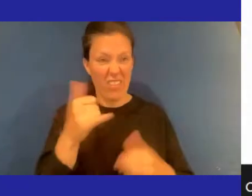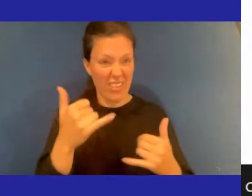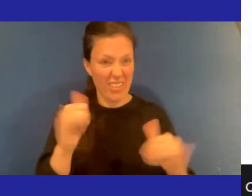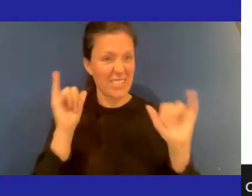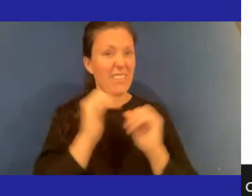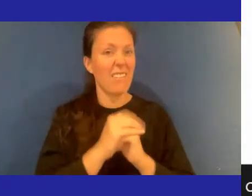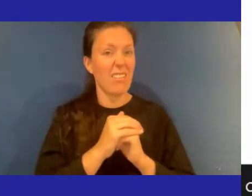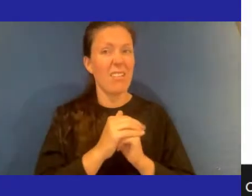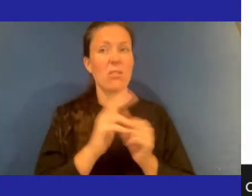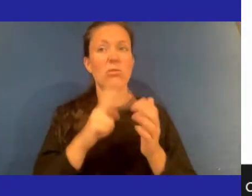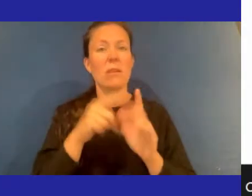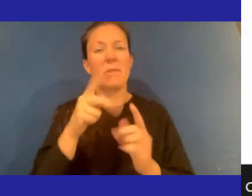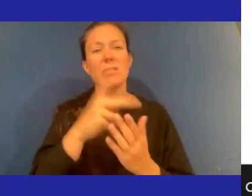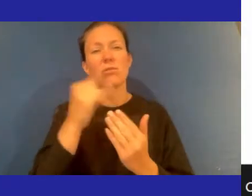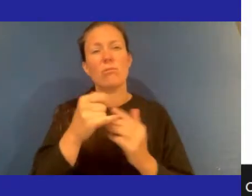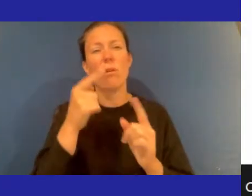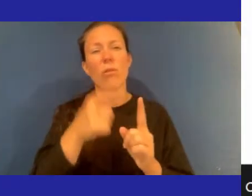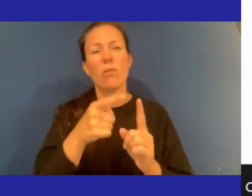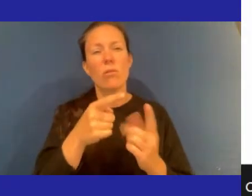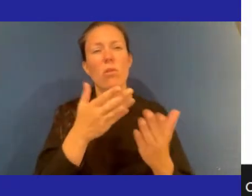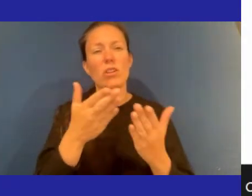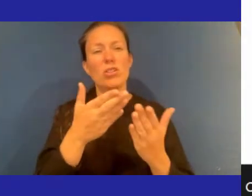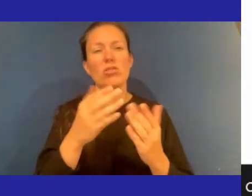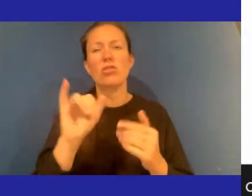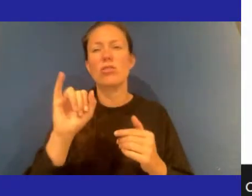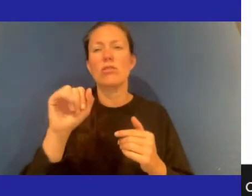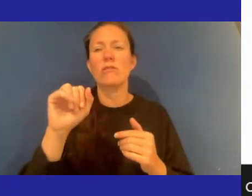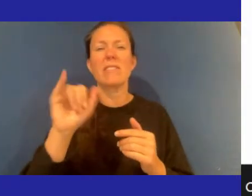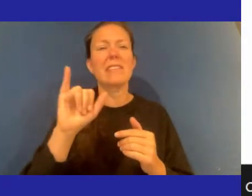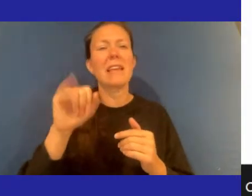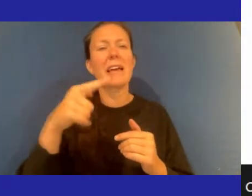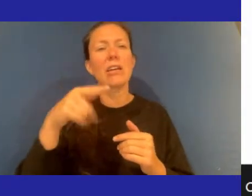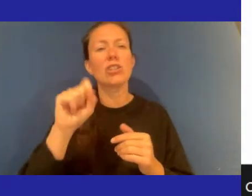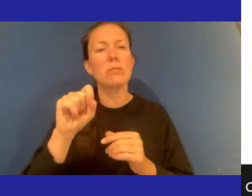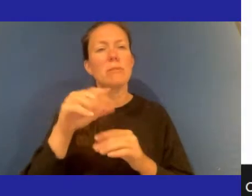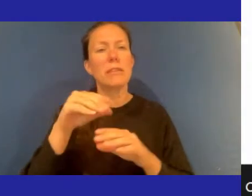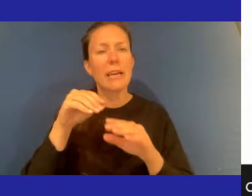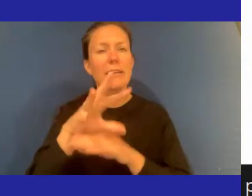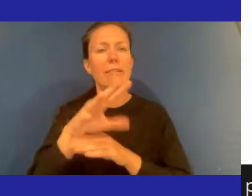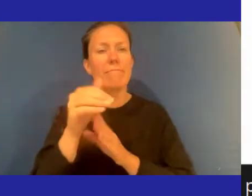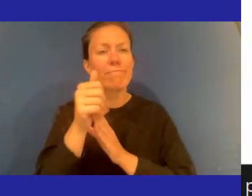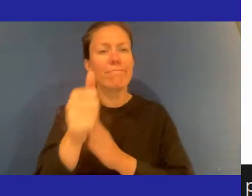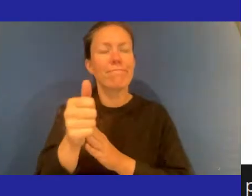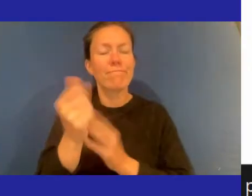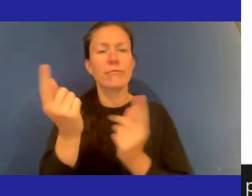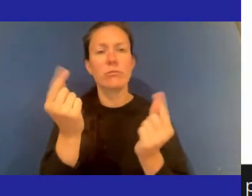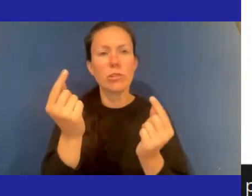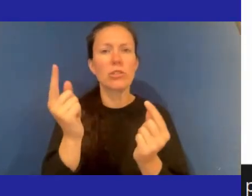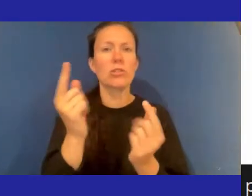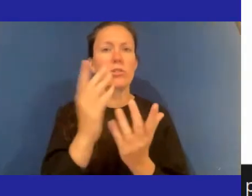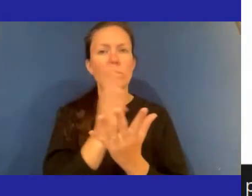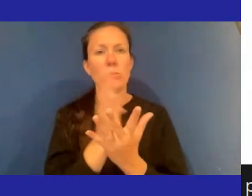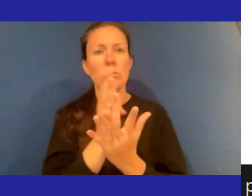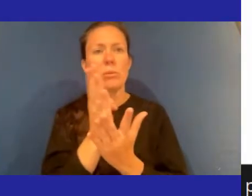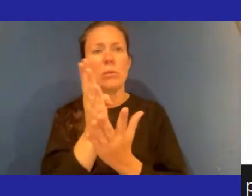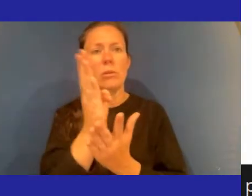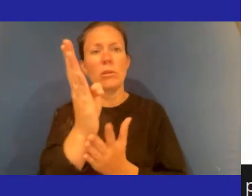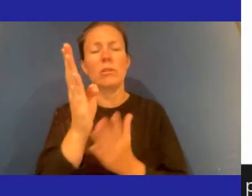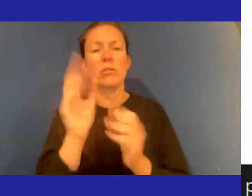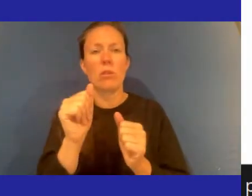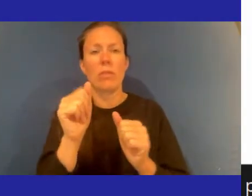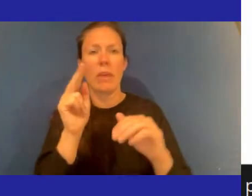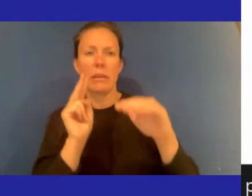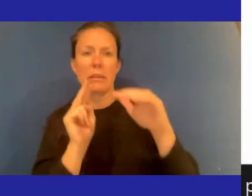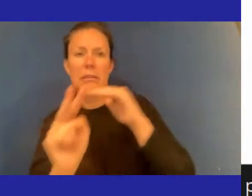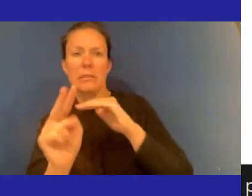providing tools that serve as like a GPS for helping clinicians as well as administrators navigate, anticipate, and overcome